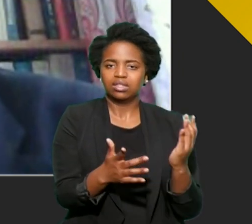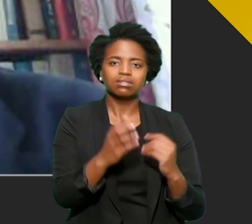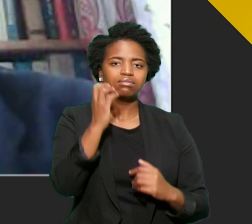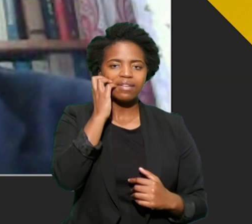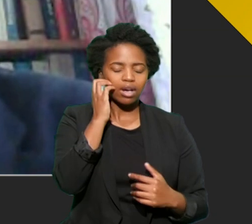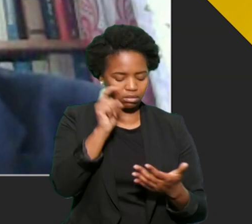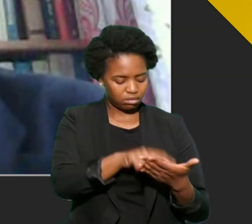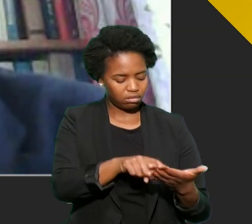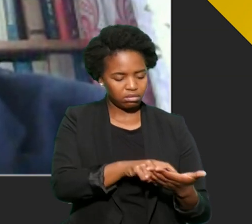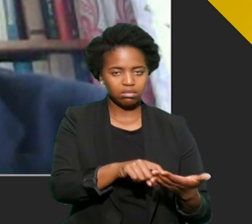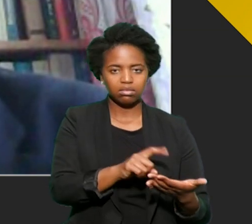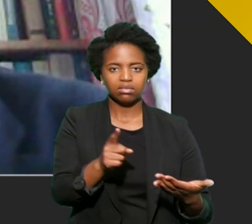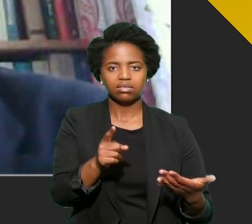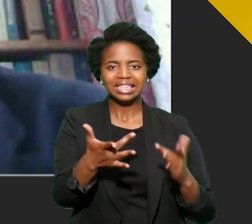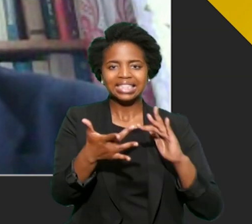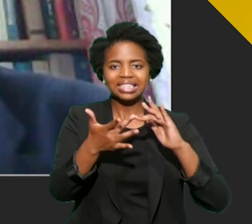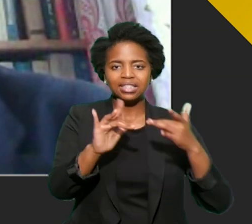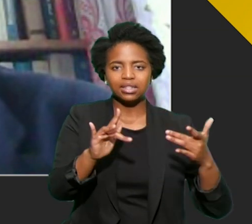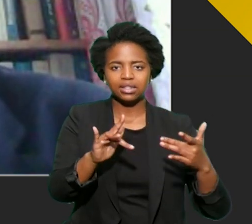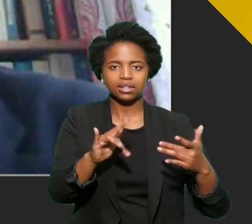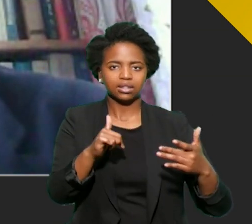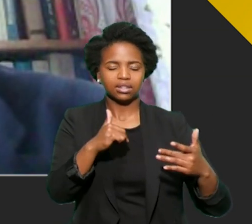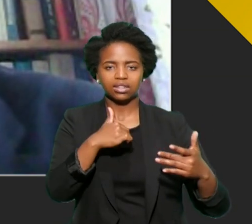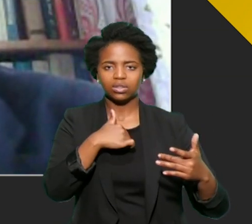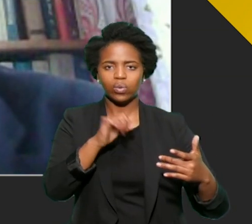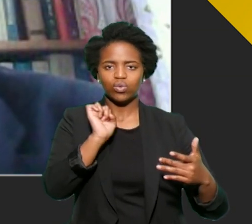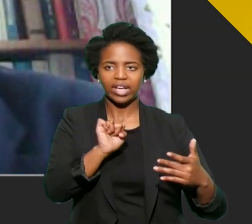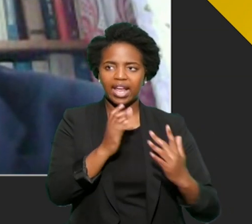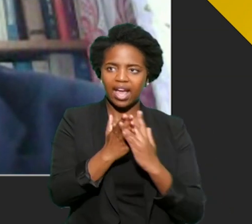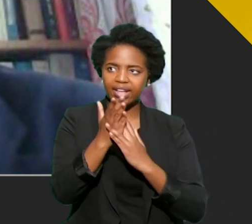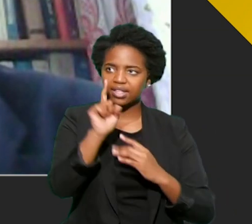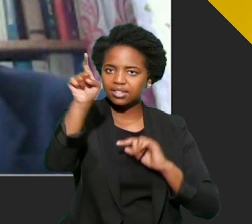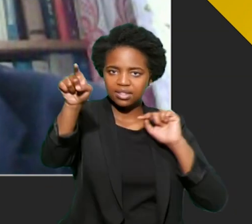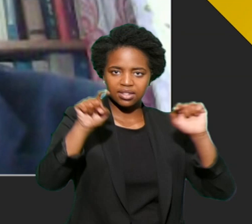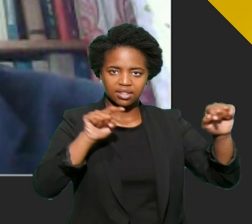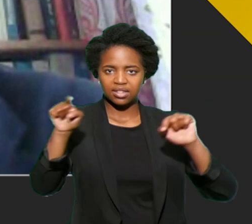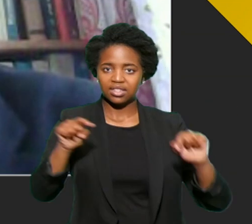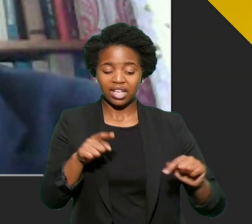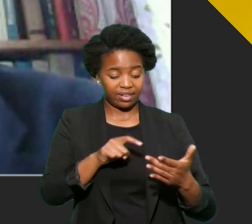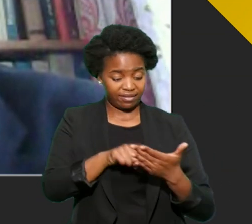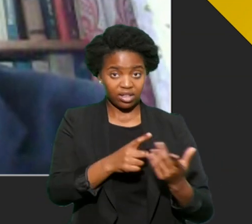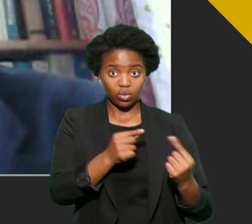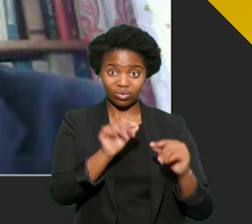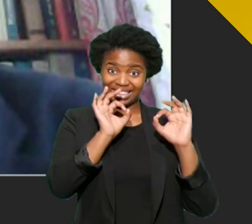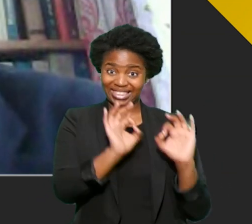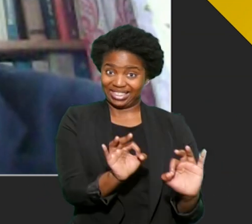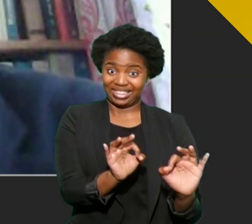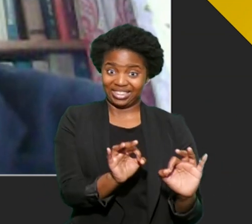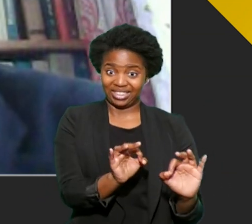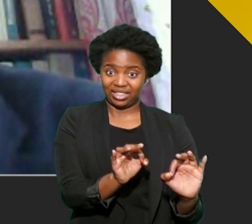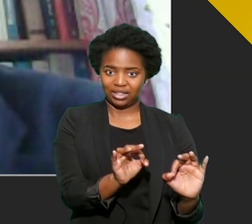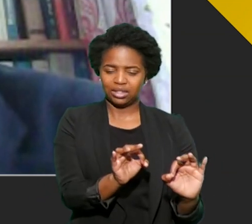phones, using internet banking and other services. Because as long as you do it right, that is, you don't show